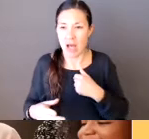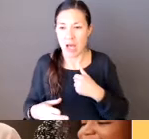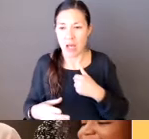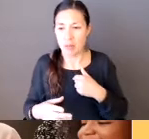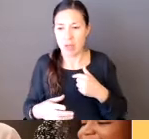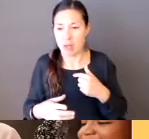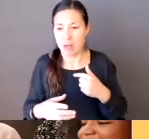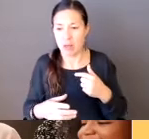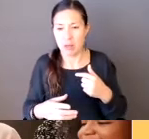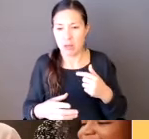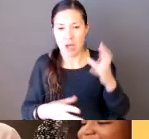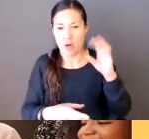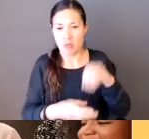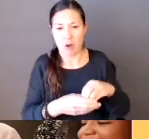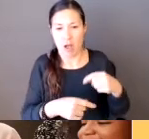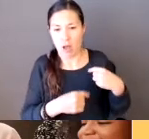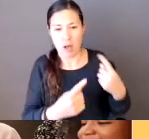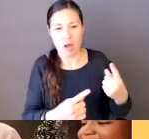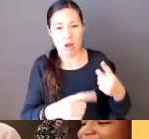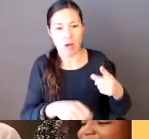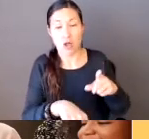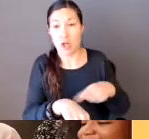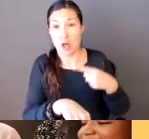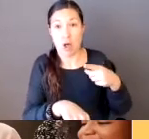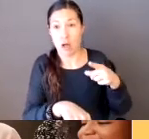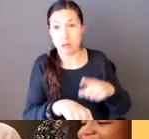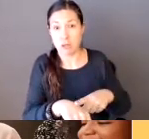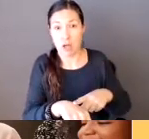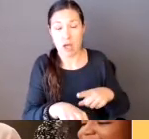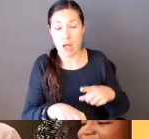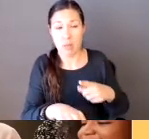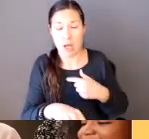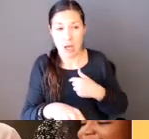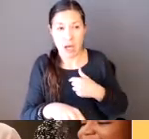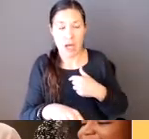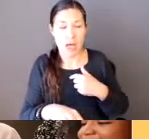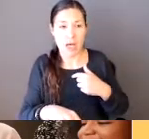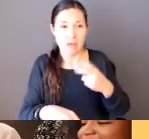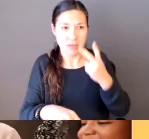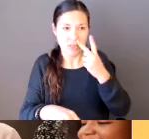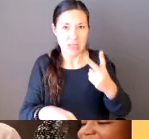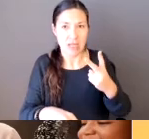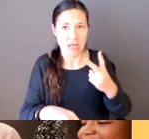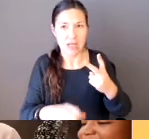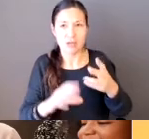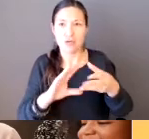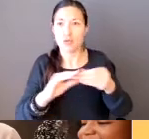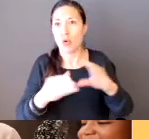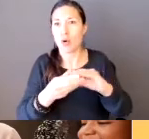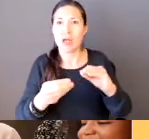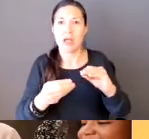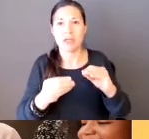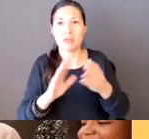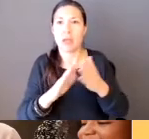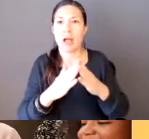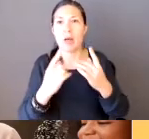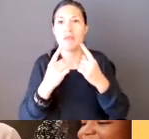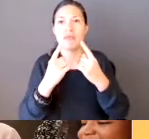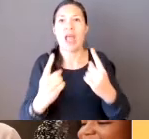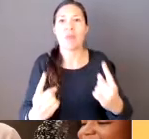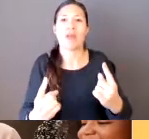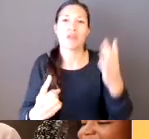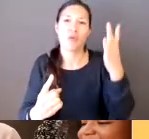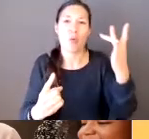or be a problem because we didn't have the right systems in place. And so I think the best thing that you can do as